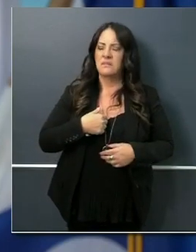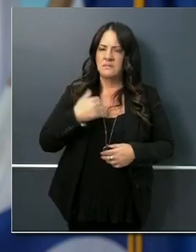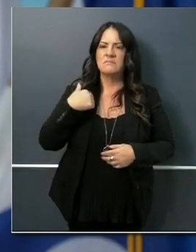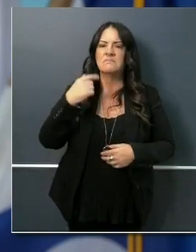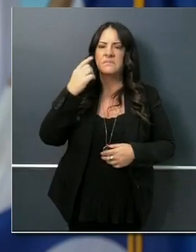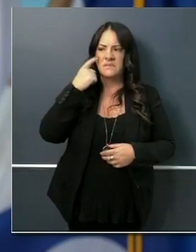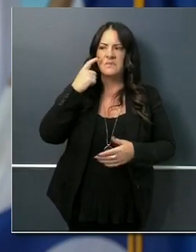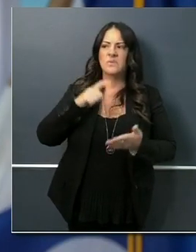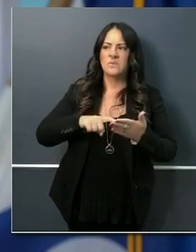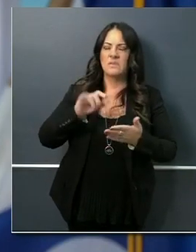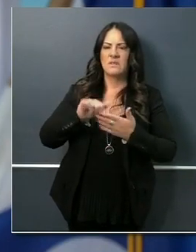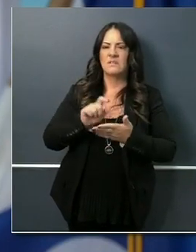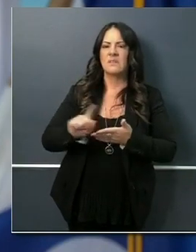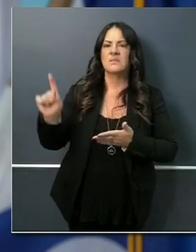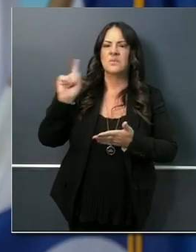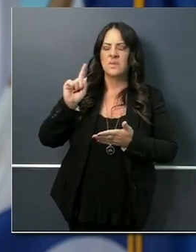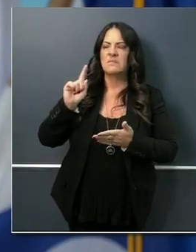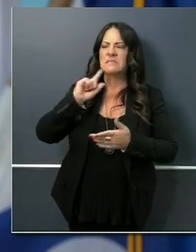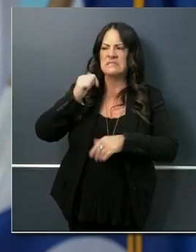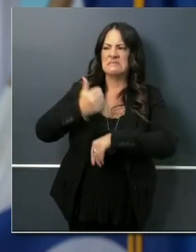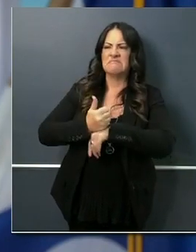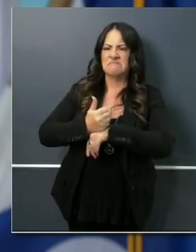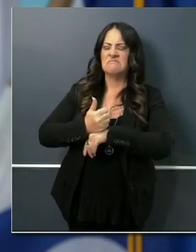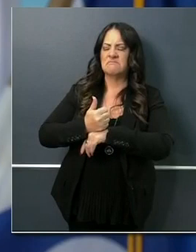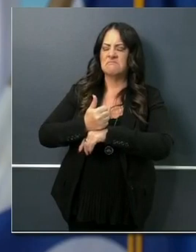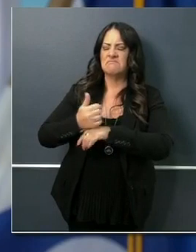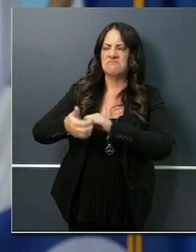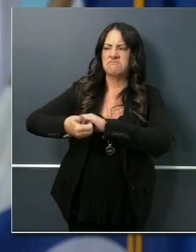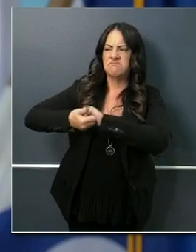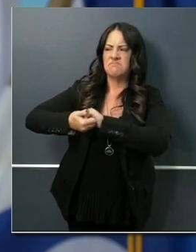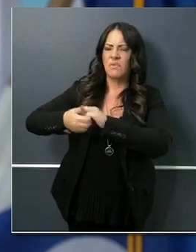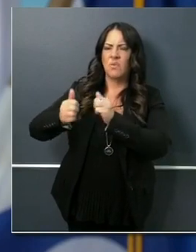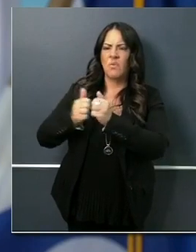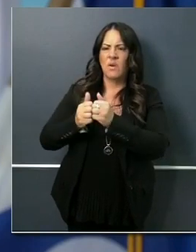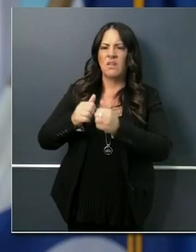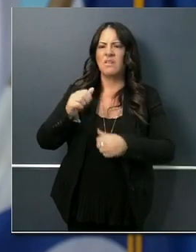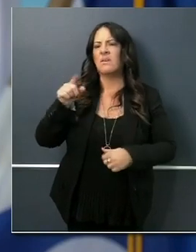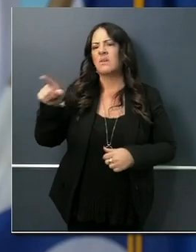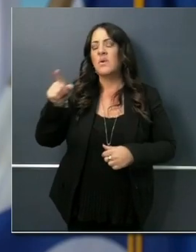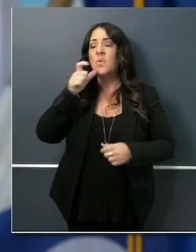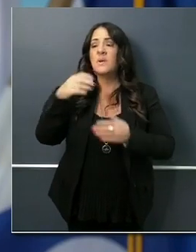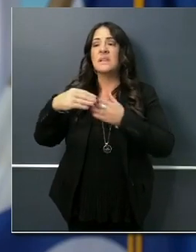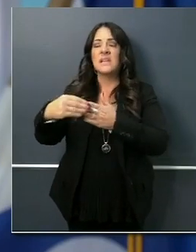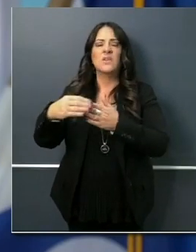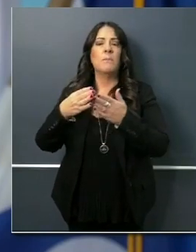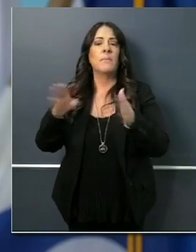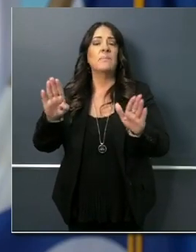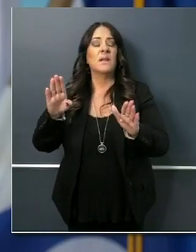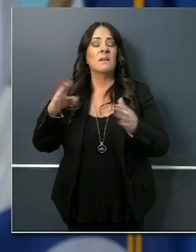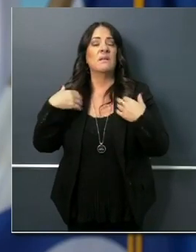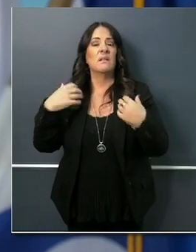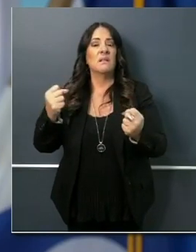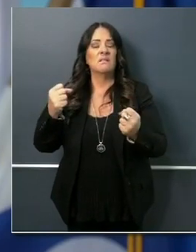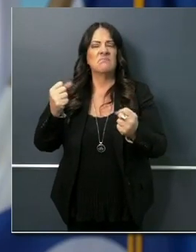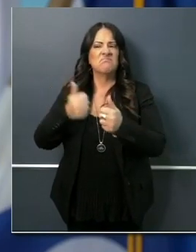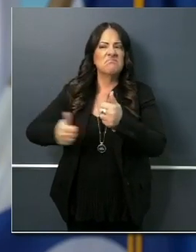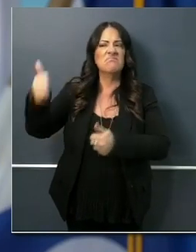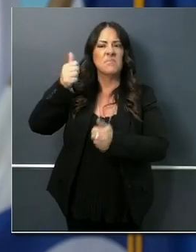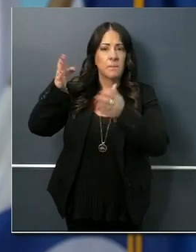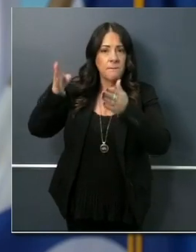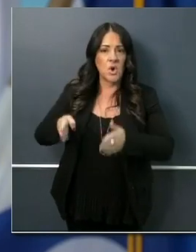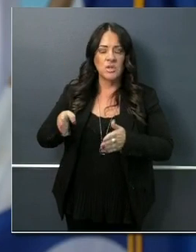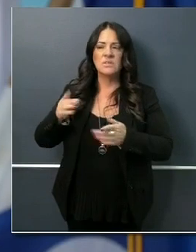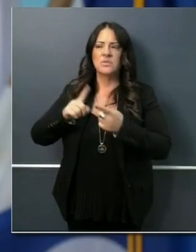form last week, where we socialized the details through our Surgeon General of resources that are made available